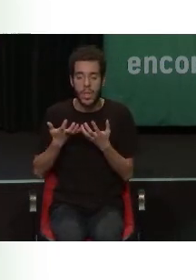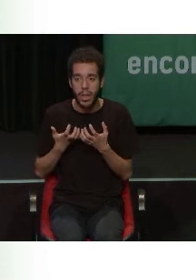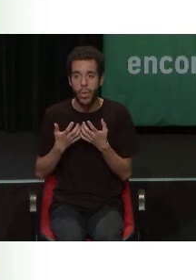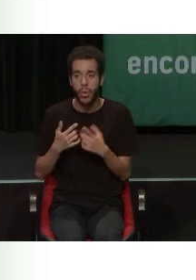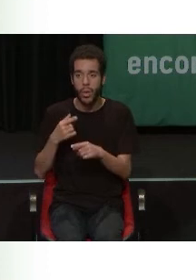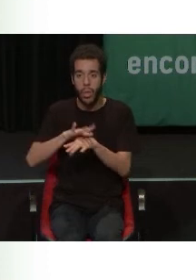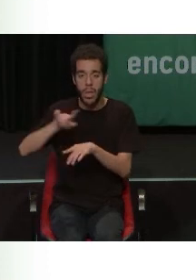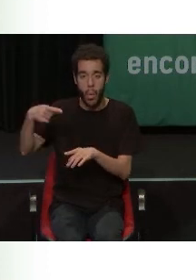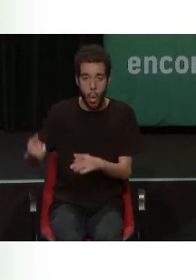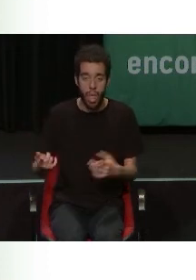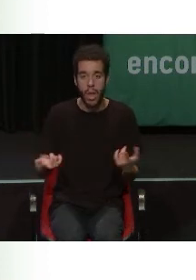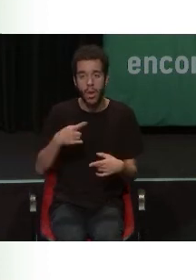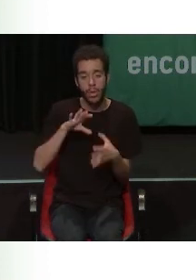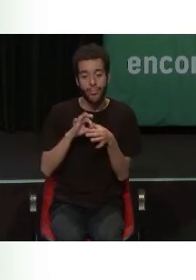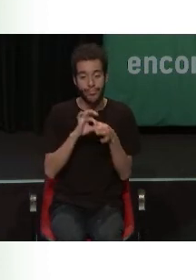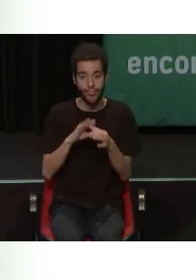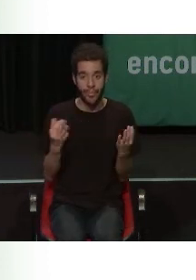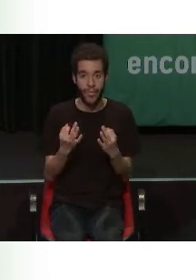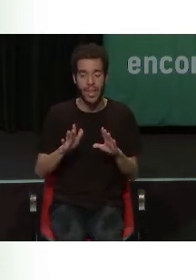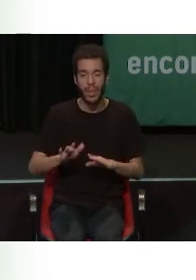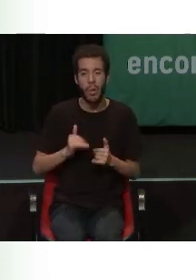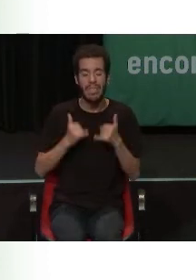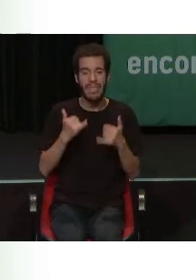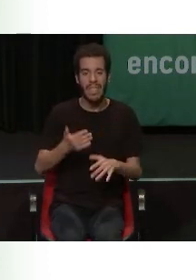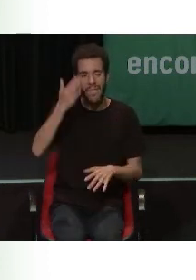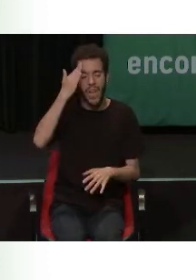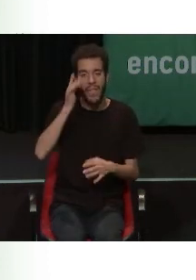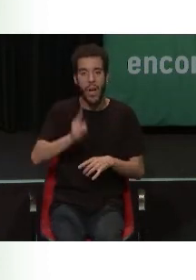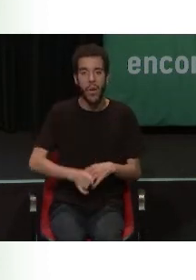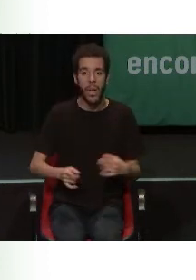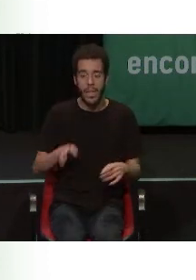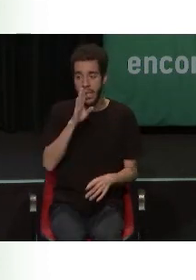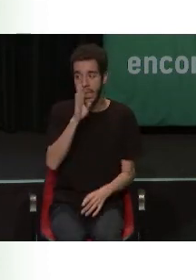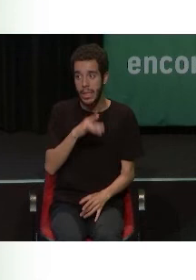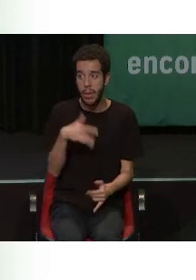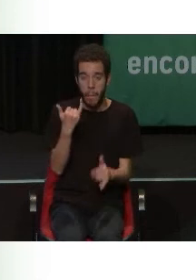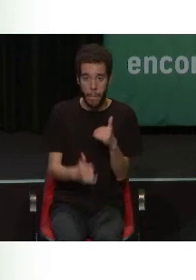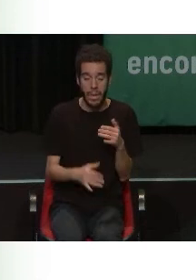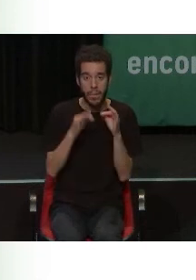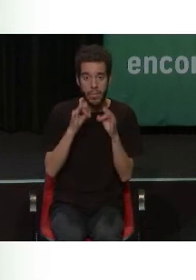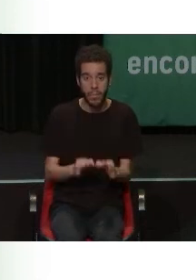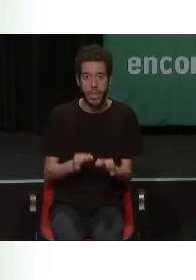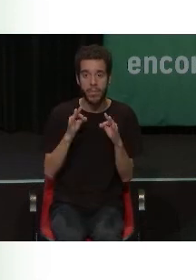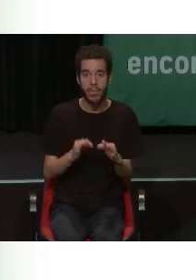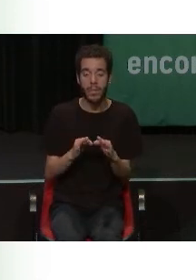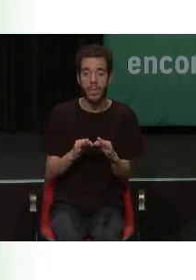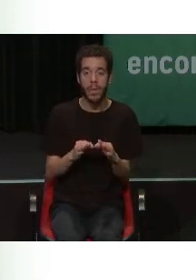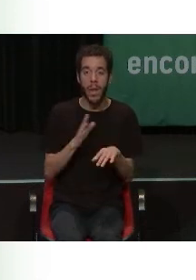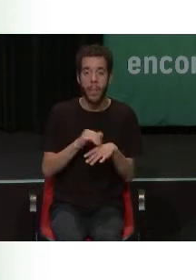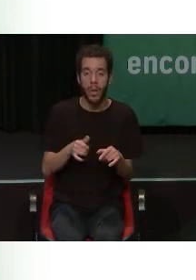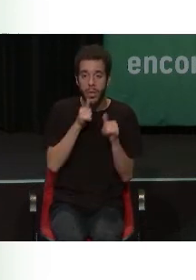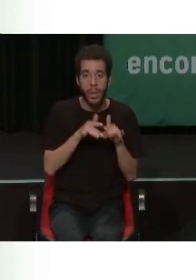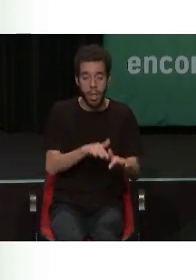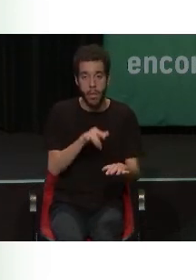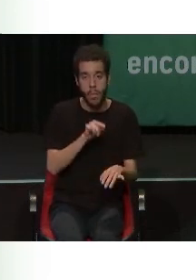what we speculated next was that if the signaling levels are really causal to the disease and are